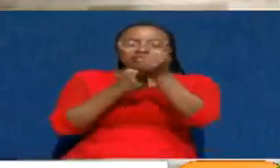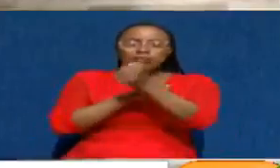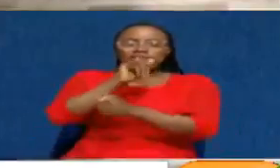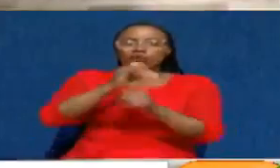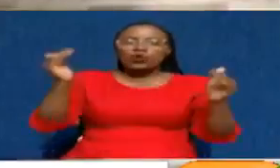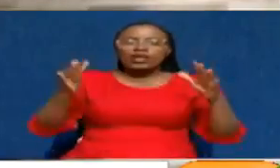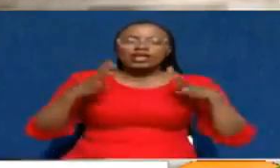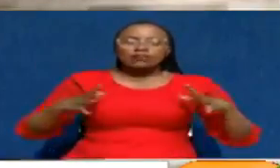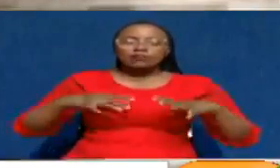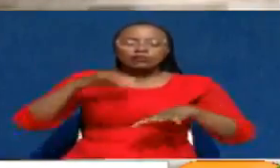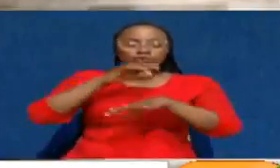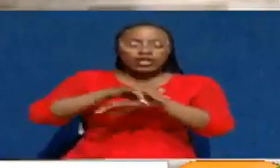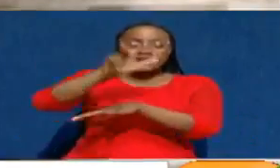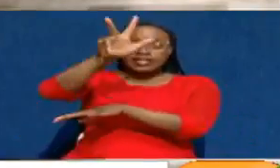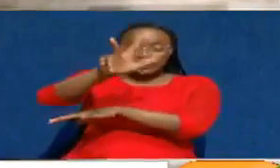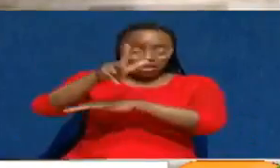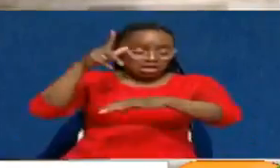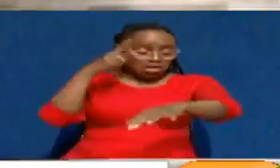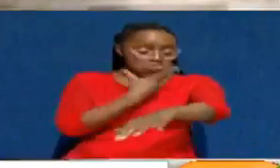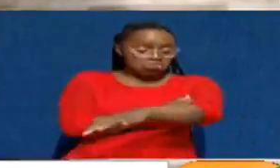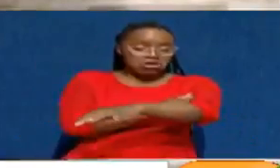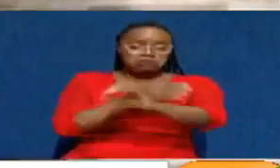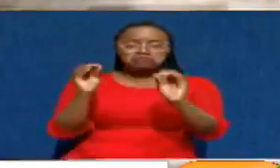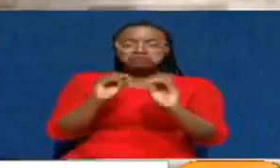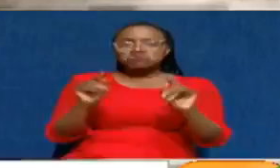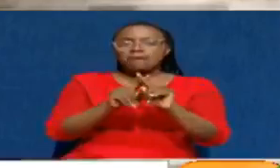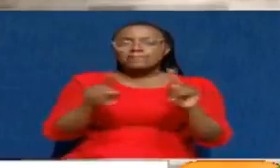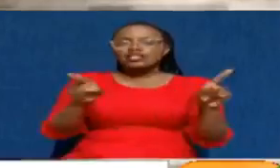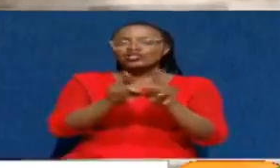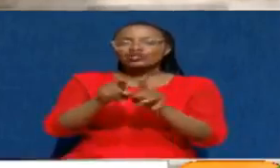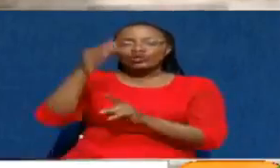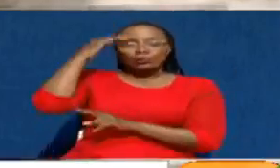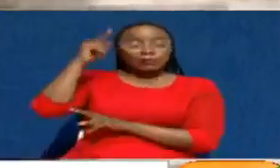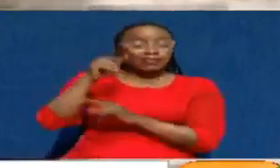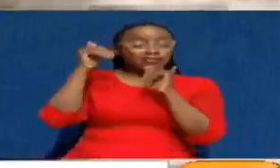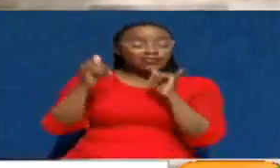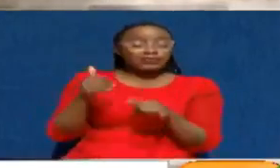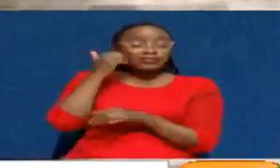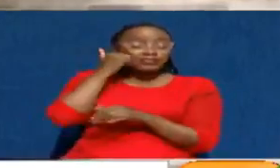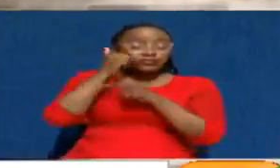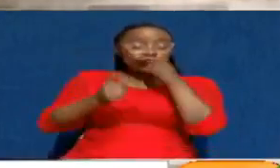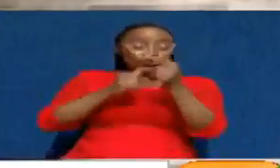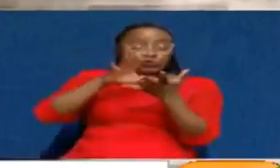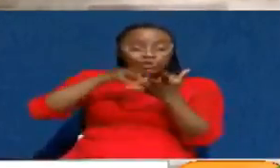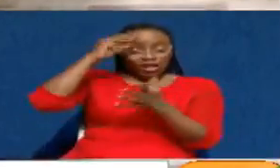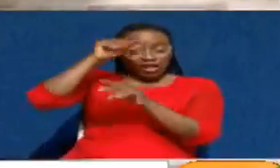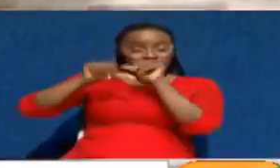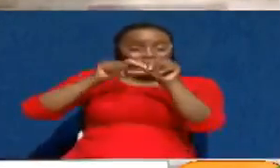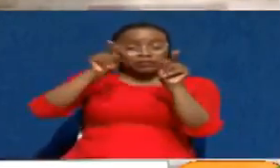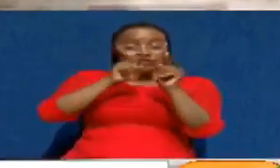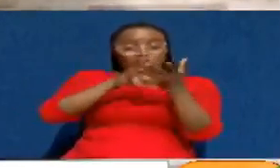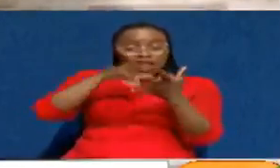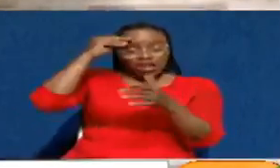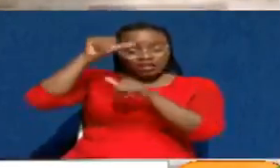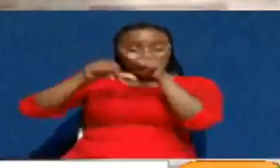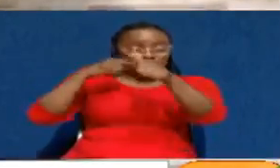encouraging people to go for the 3rd dose yet. Remember, though, that this is a new disease which we are still learning about. We're still learning about